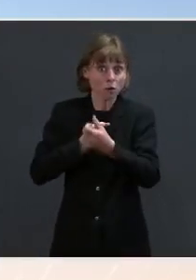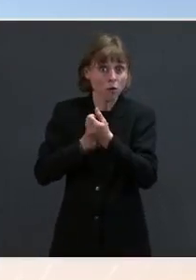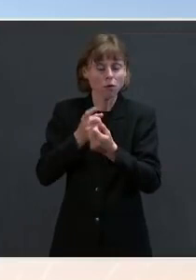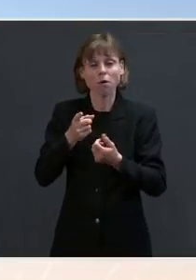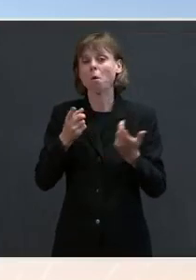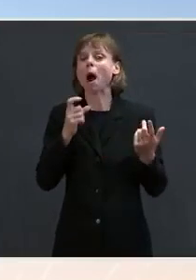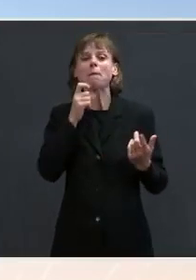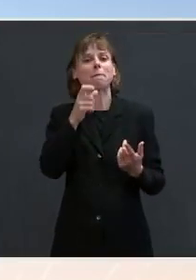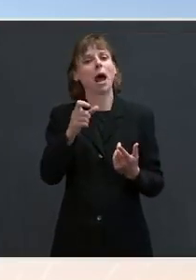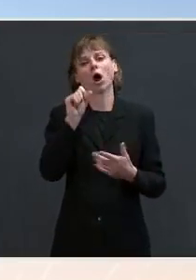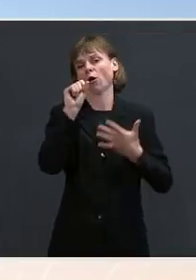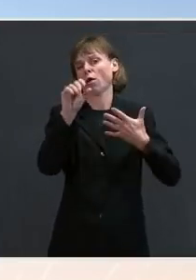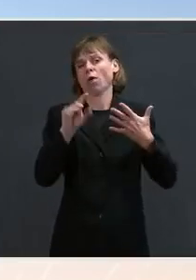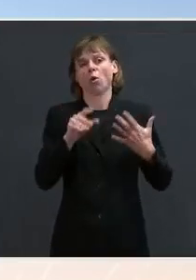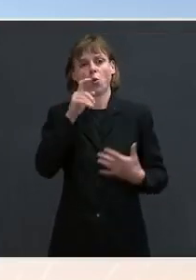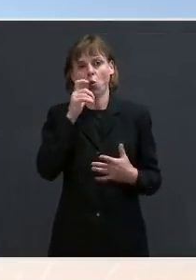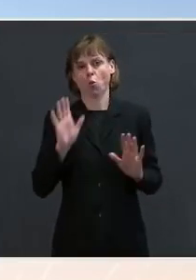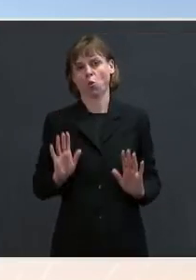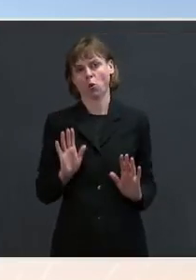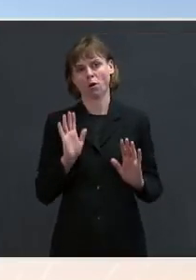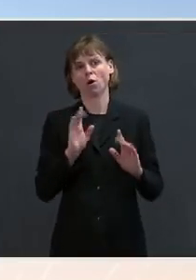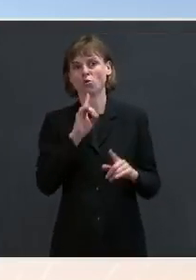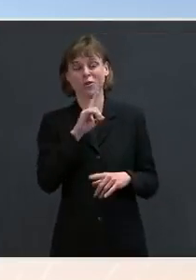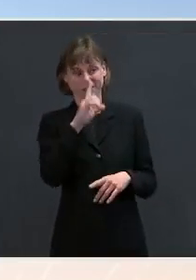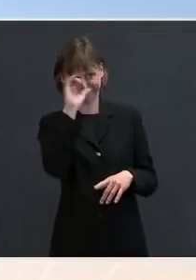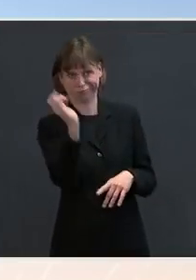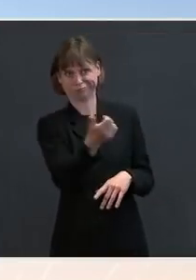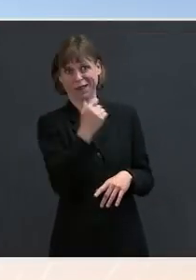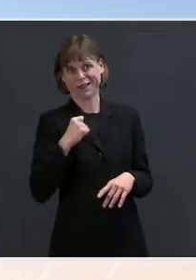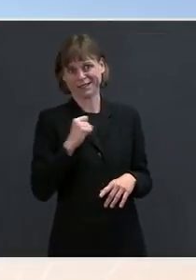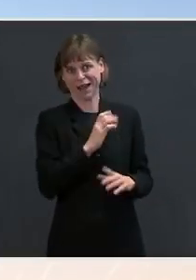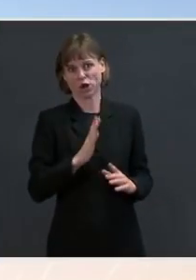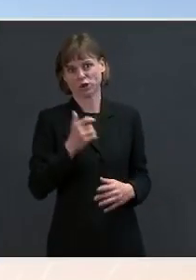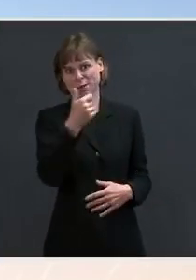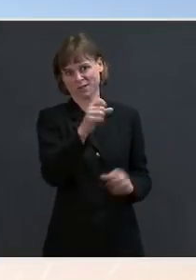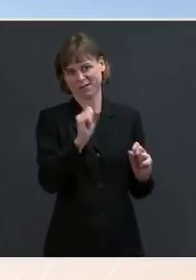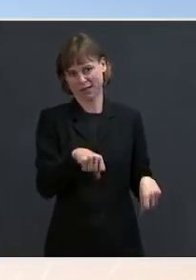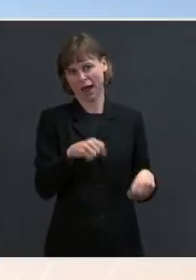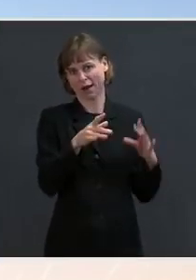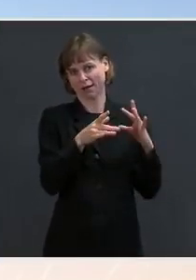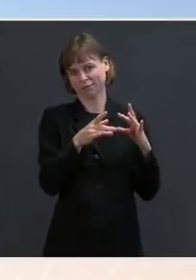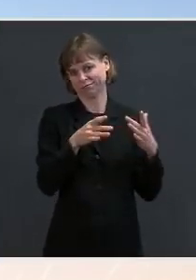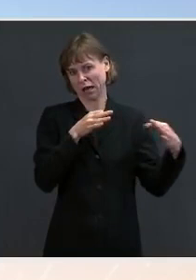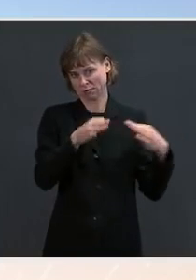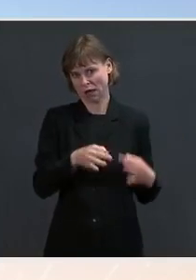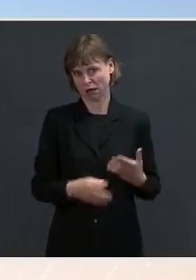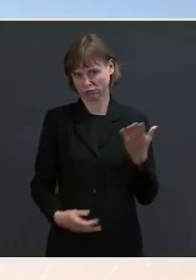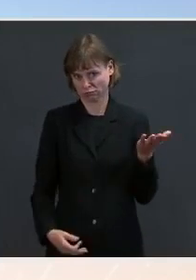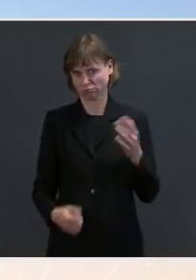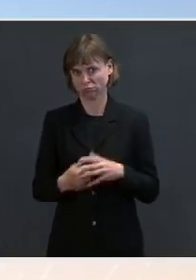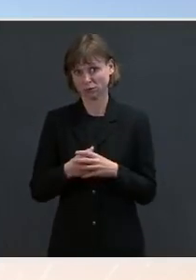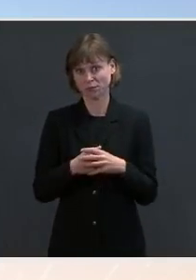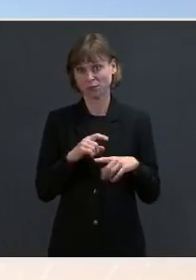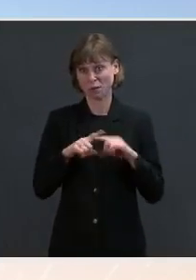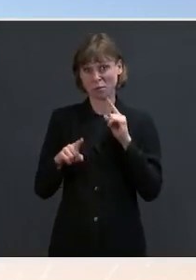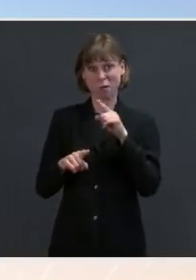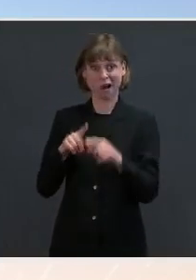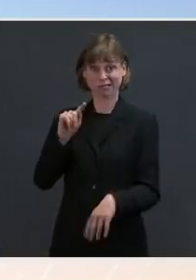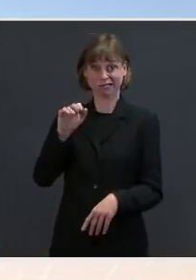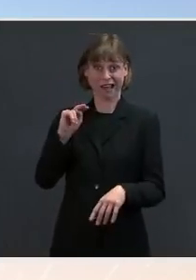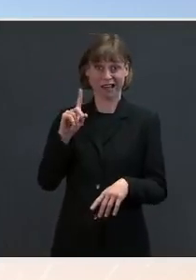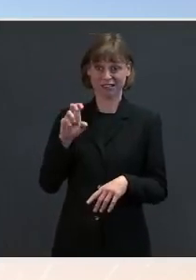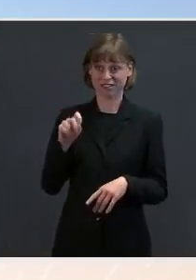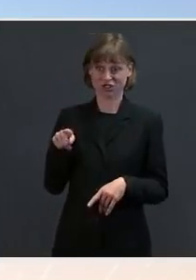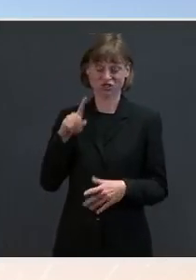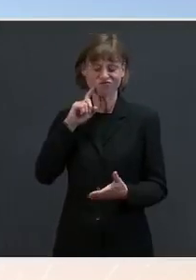her. We can leave that to members of the Senate to speak to on their own. But it was a recognition that Neera Tanden made.